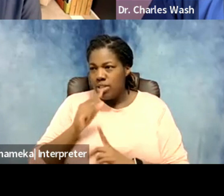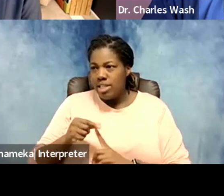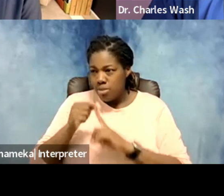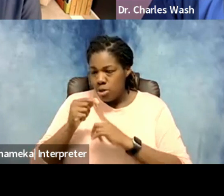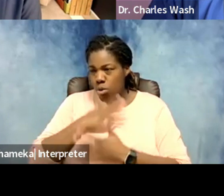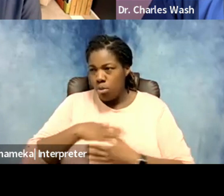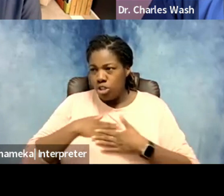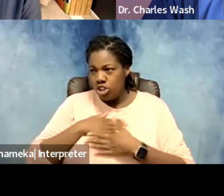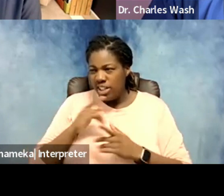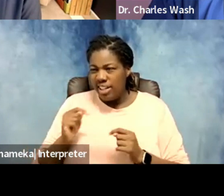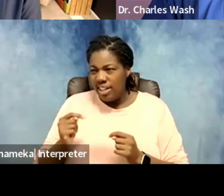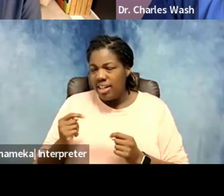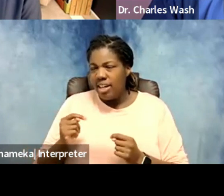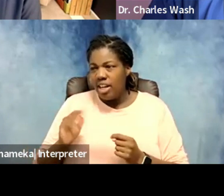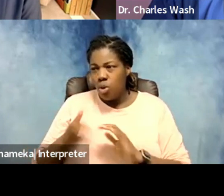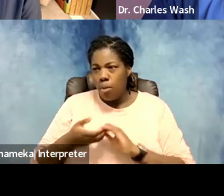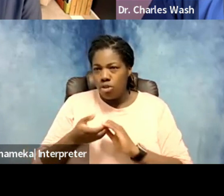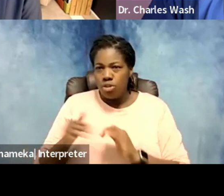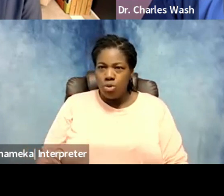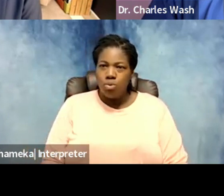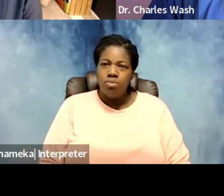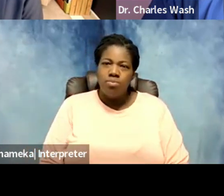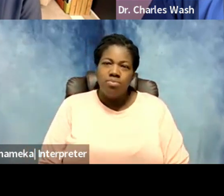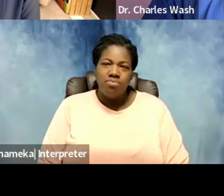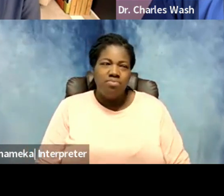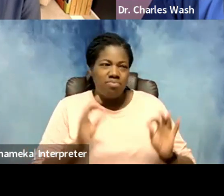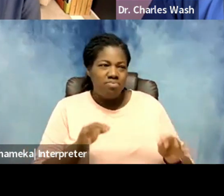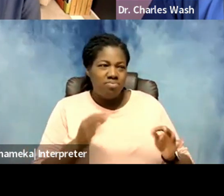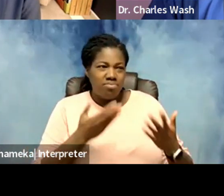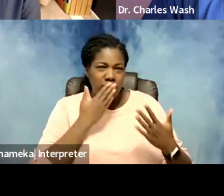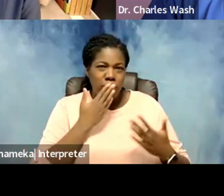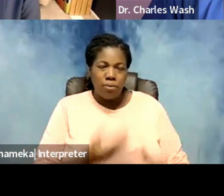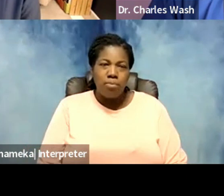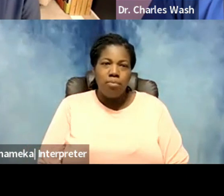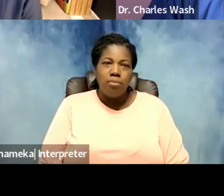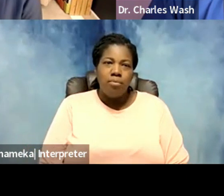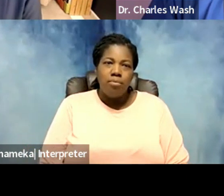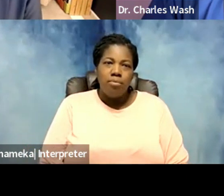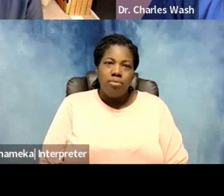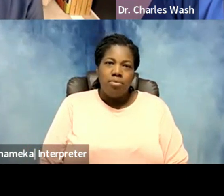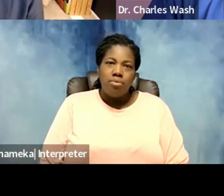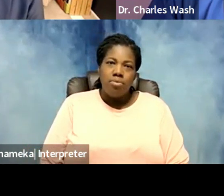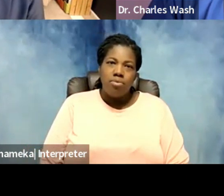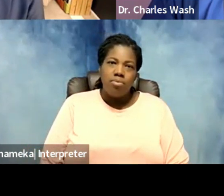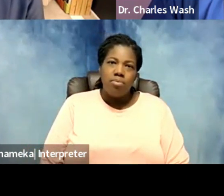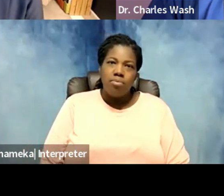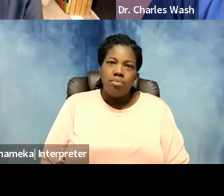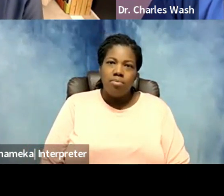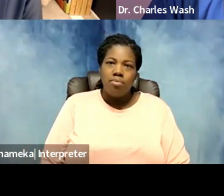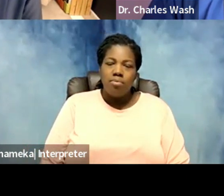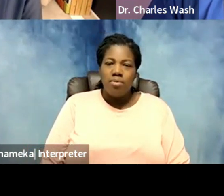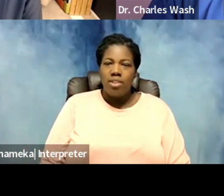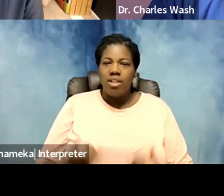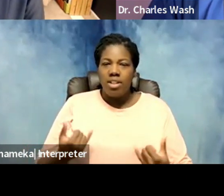really appreciate it, and we appreciate your partnership as well. Absolutely. Thank you. Yeah, this has been really great,